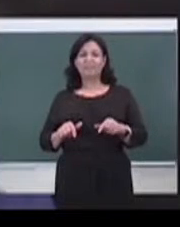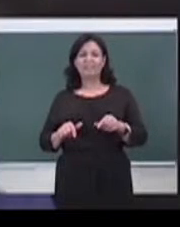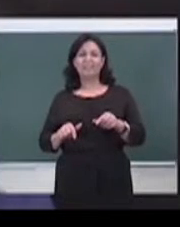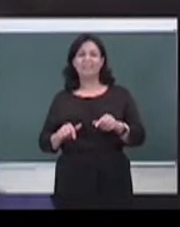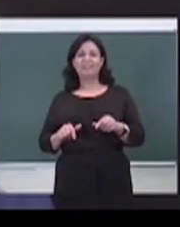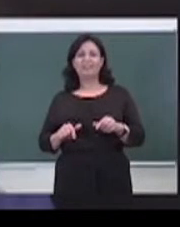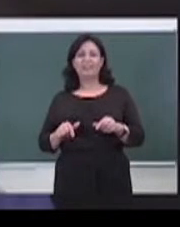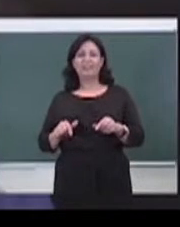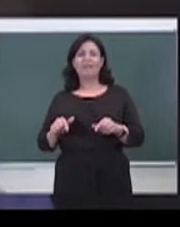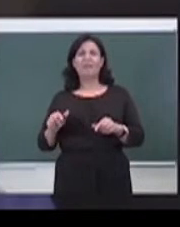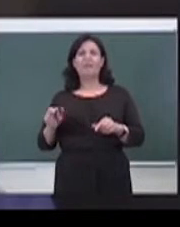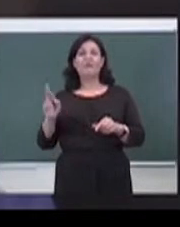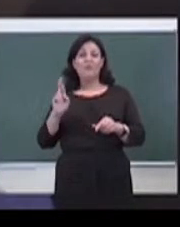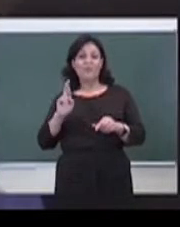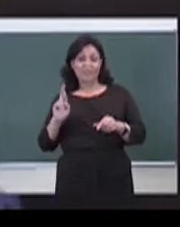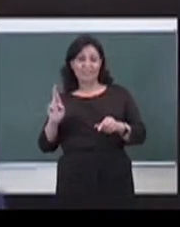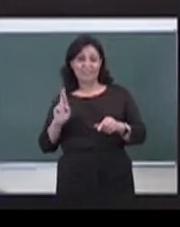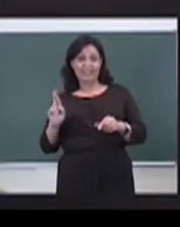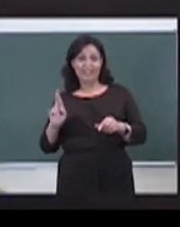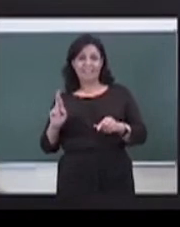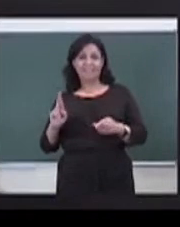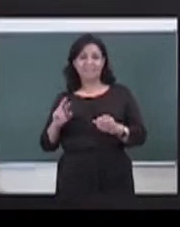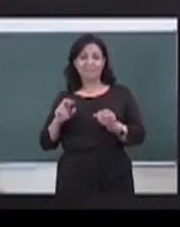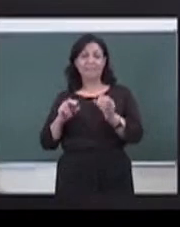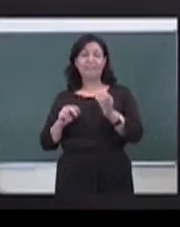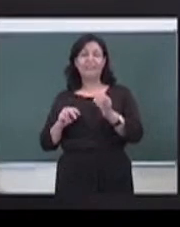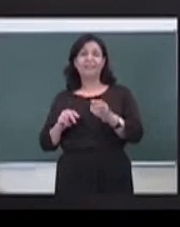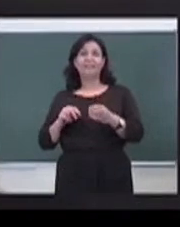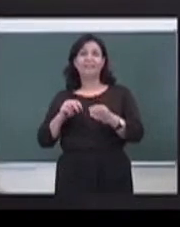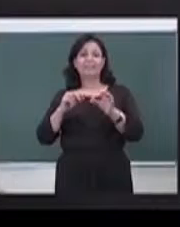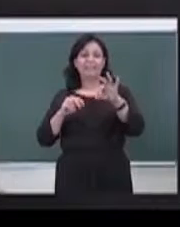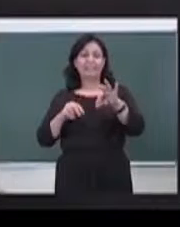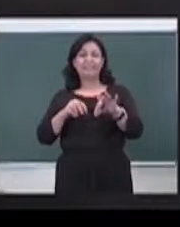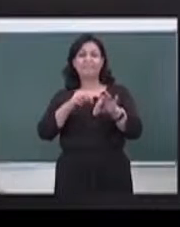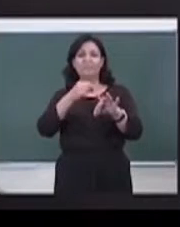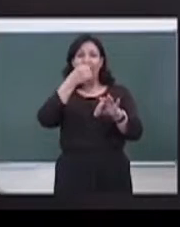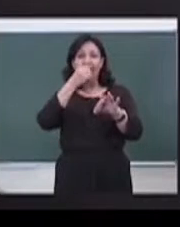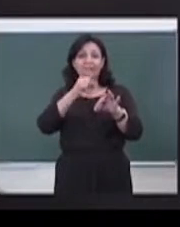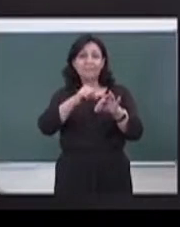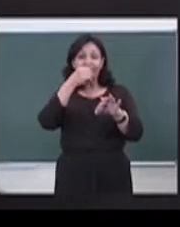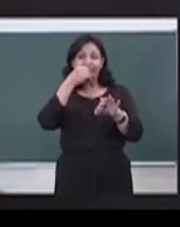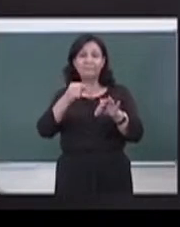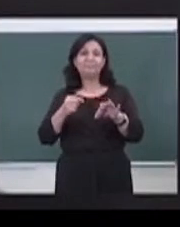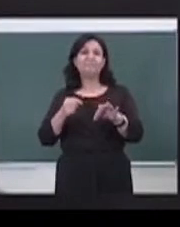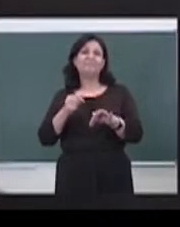the right of the grapes. Grapes, yummy.